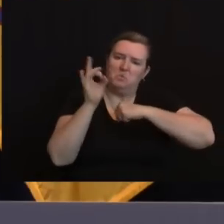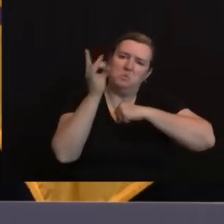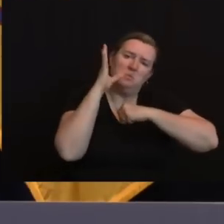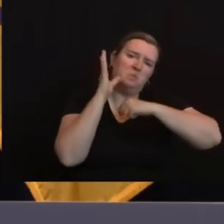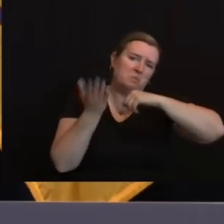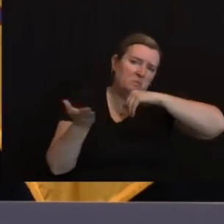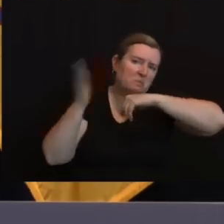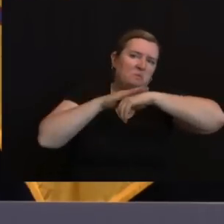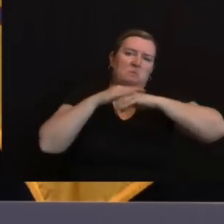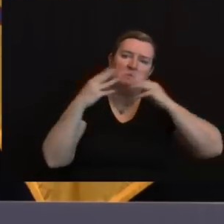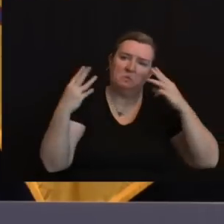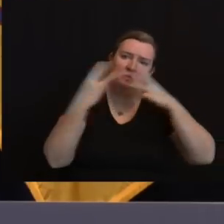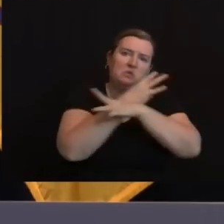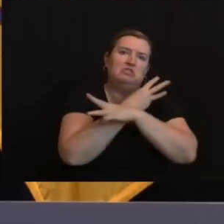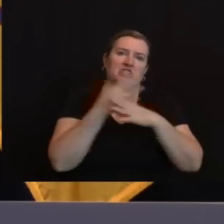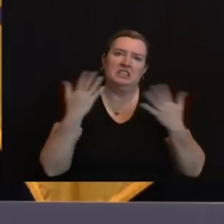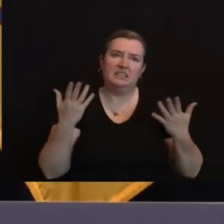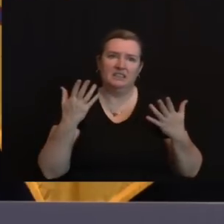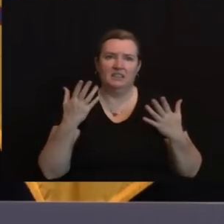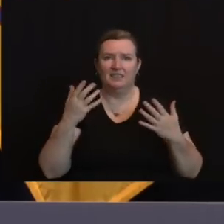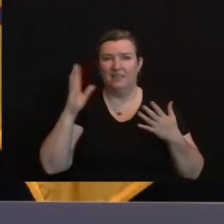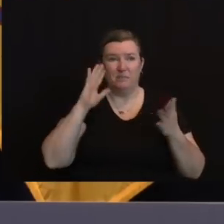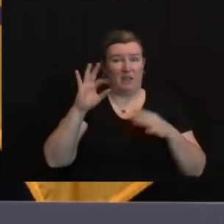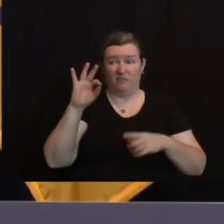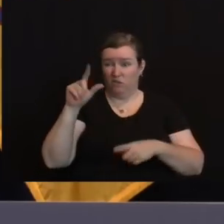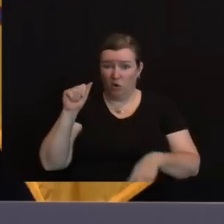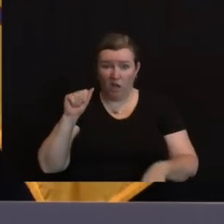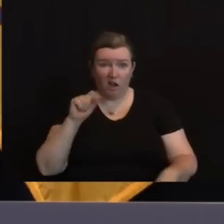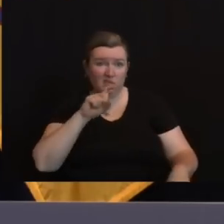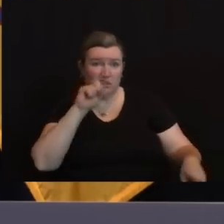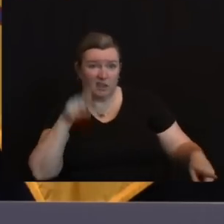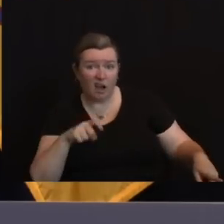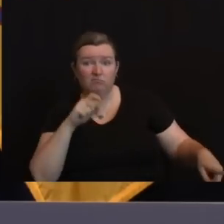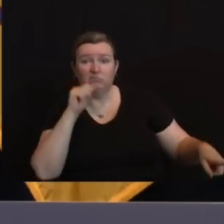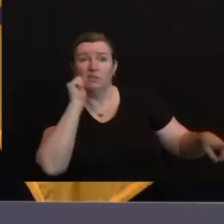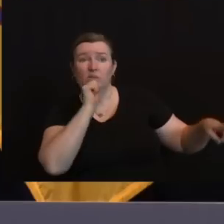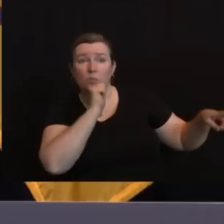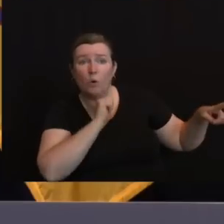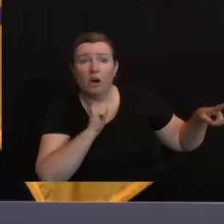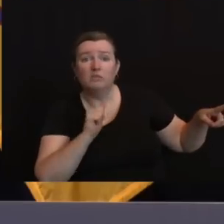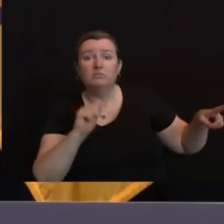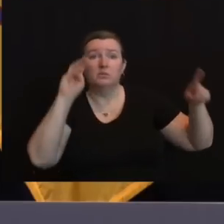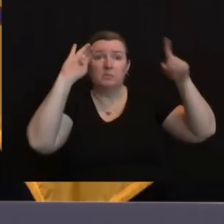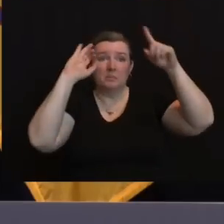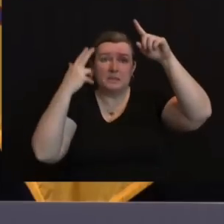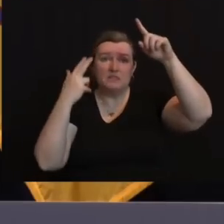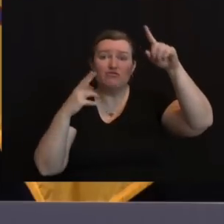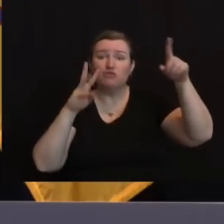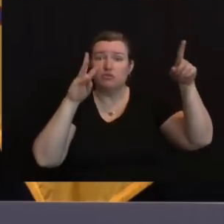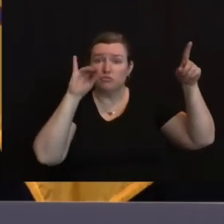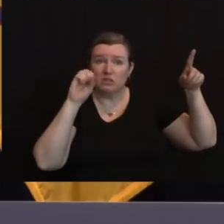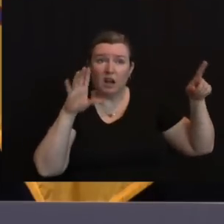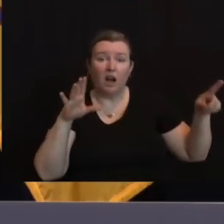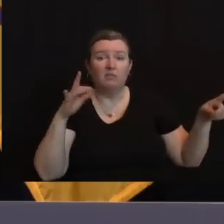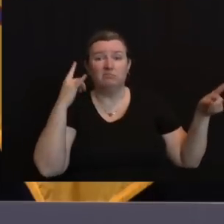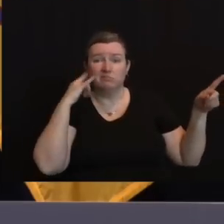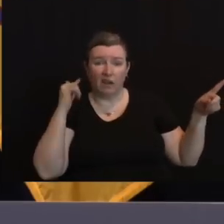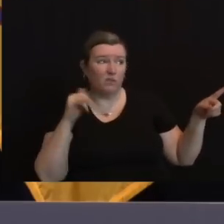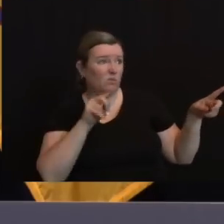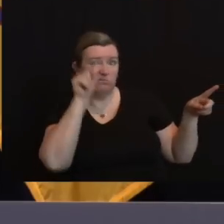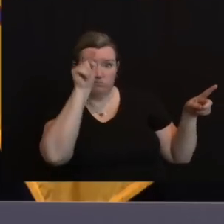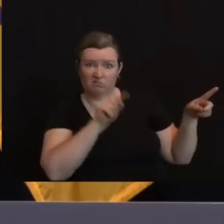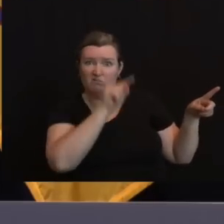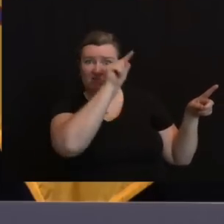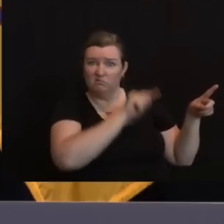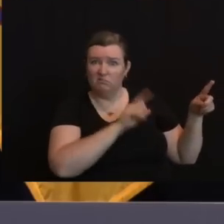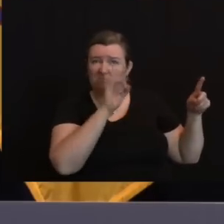seen evidence in Florida, Texas, Arizona, Michigan, Wisconsin, California. We've seen